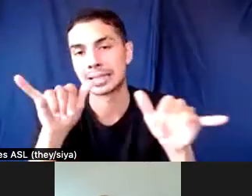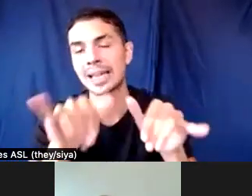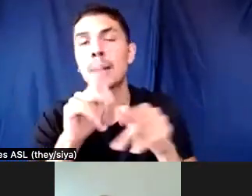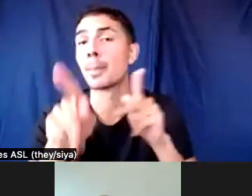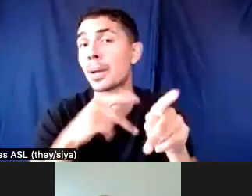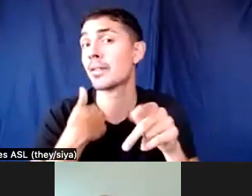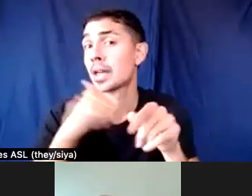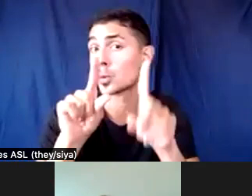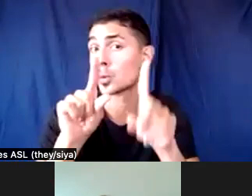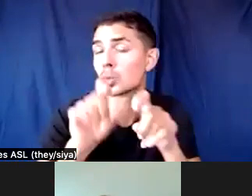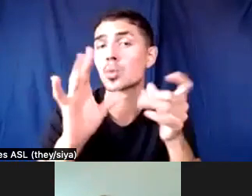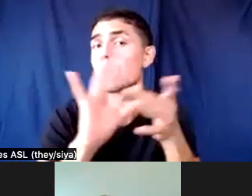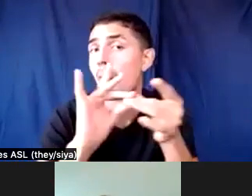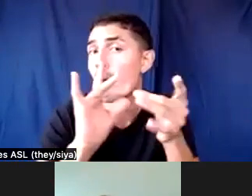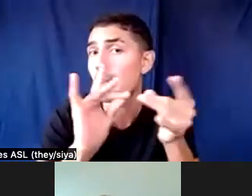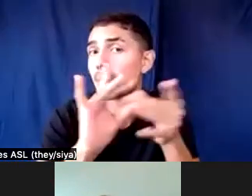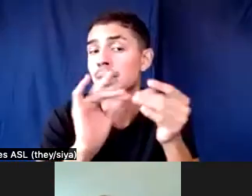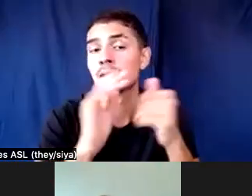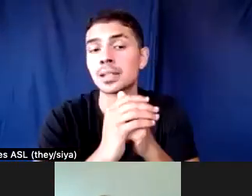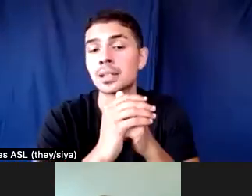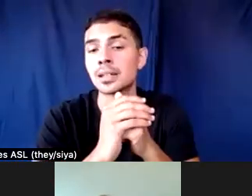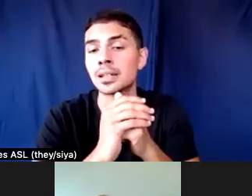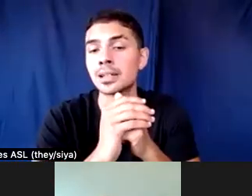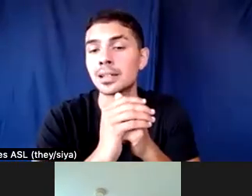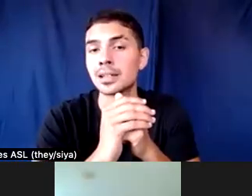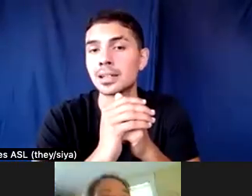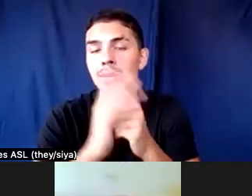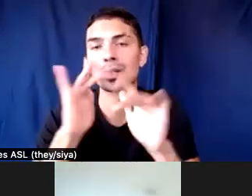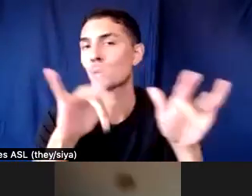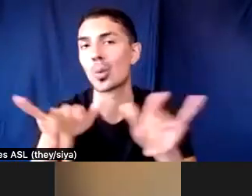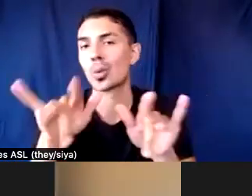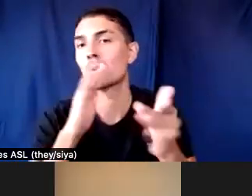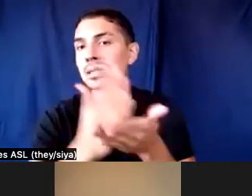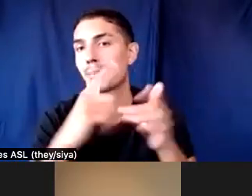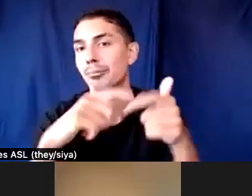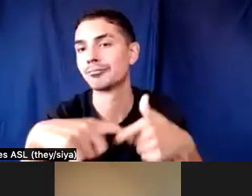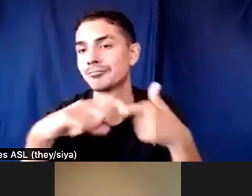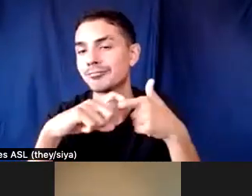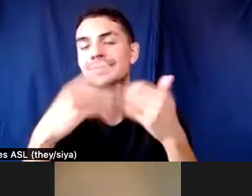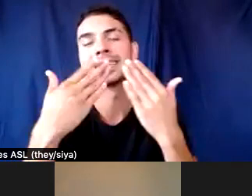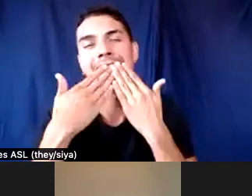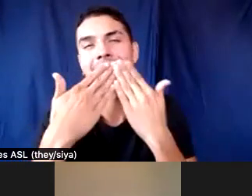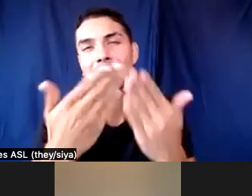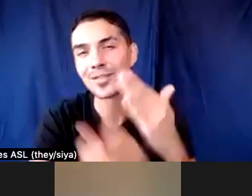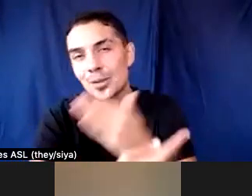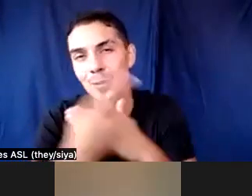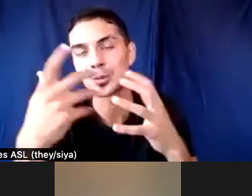questions or comments that they don't want on the recording. All right, so thank you all so much.